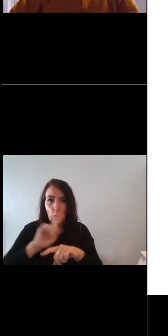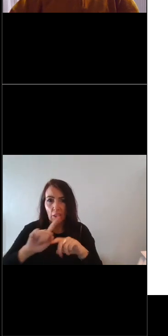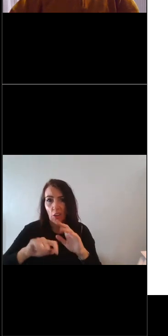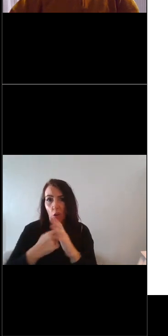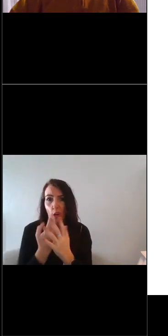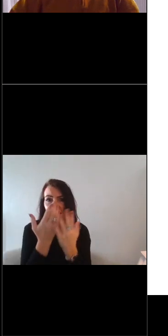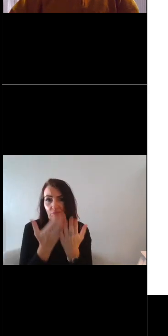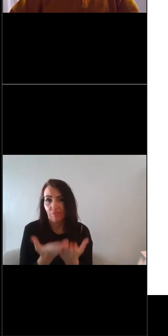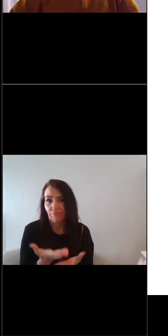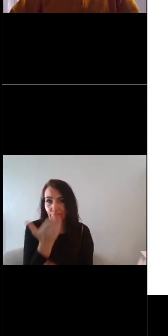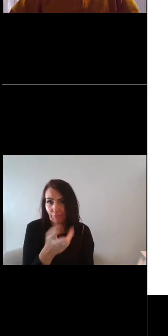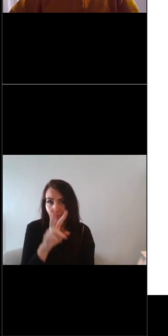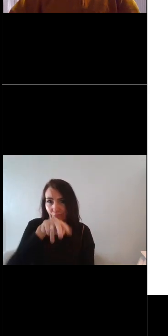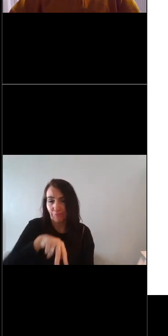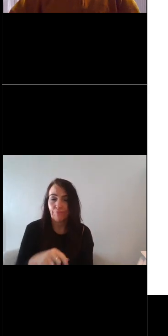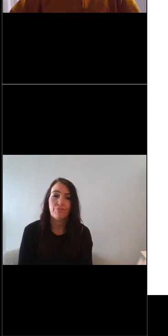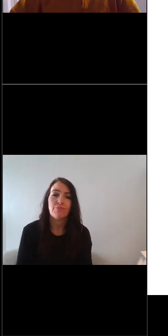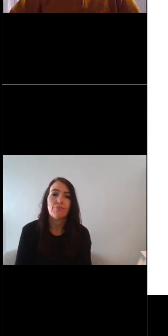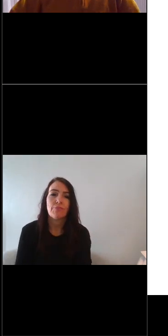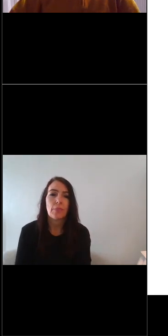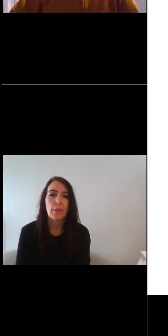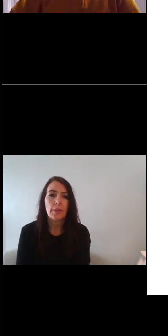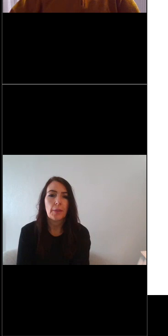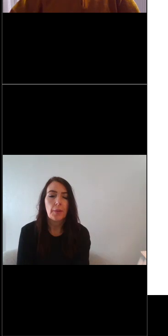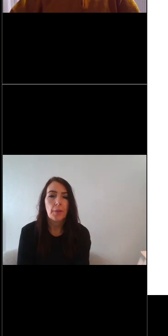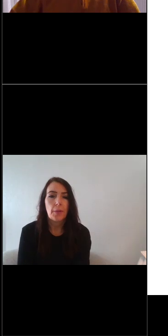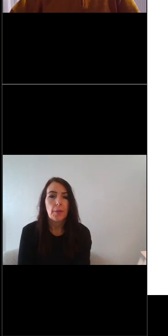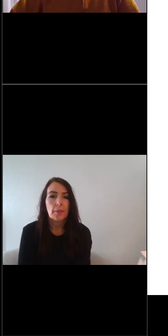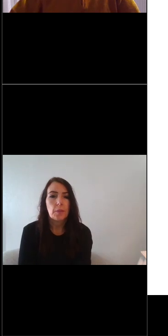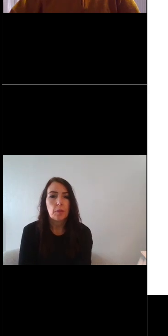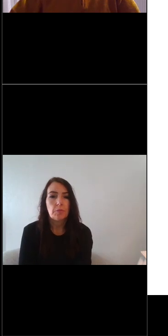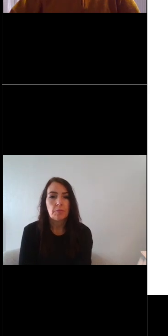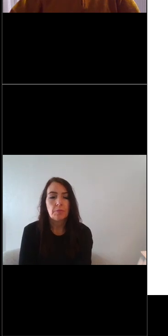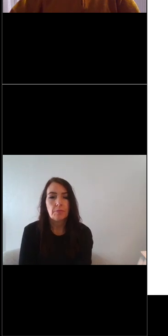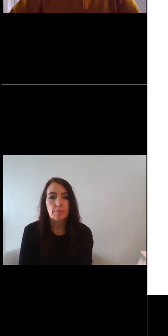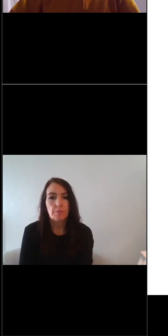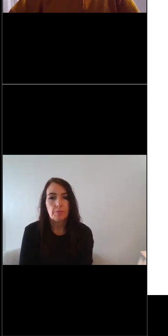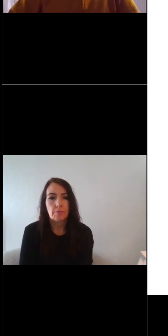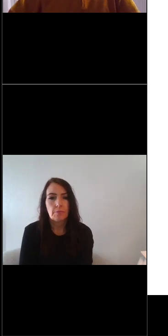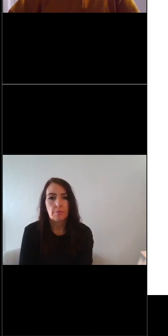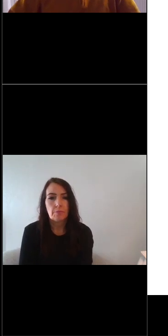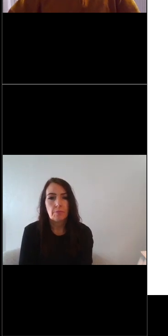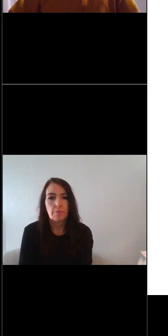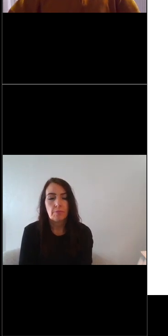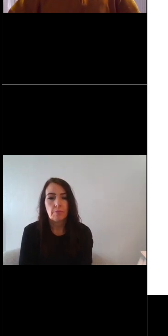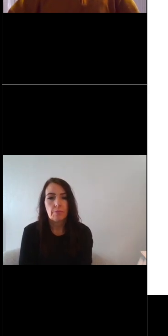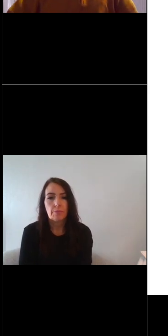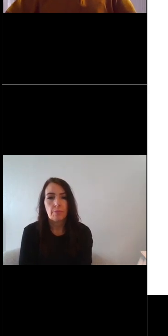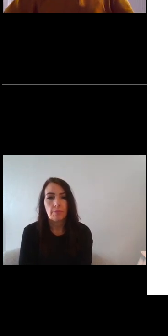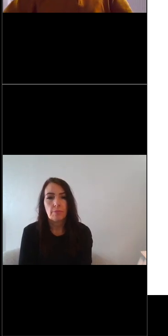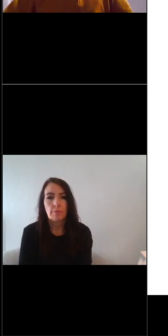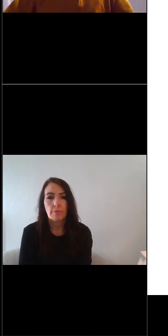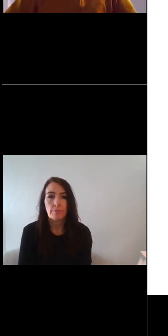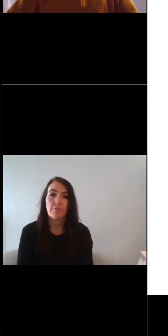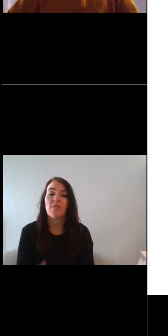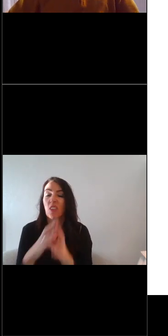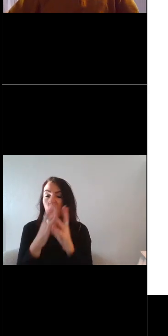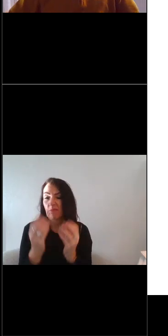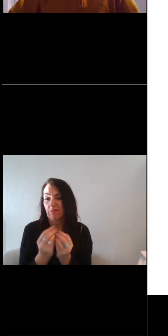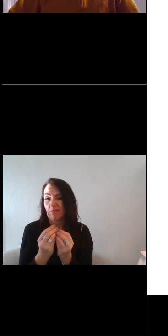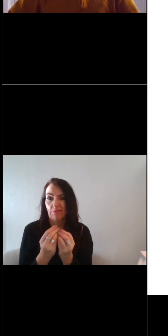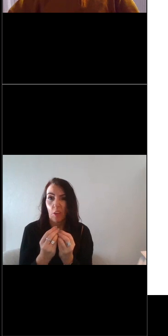miles a year will emit 15 tonnes of greenhouse gases each year. So if you have 10 or 20 of